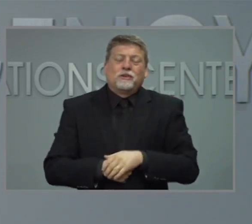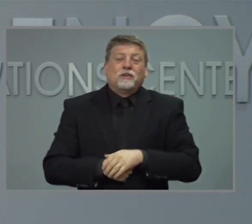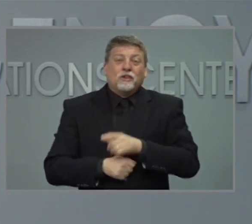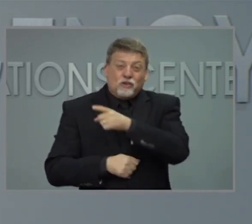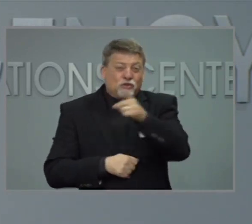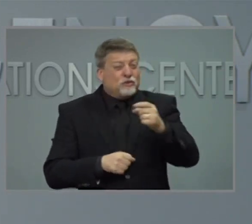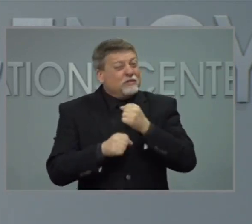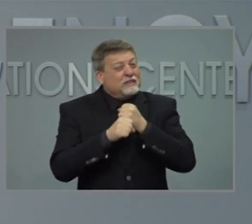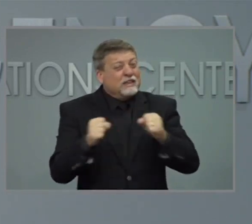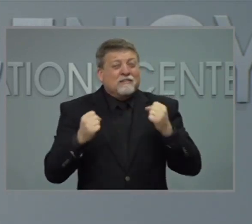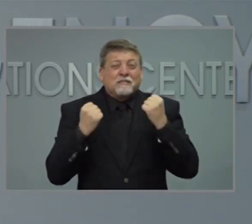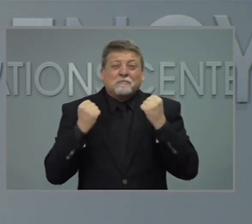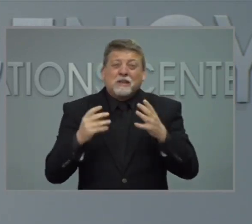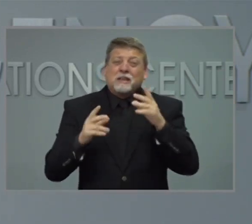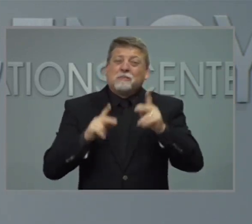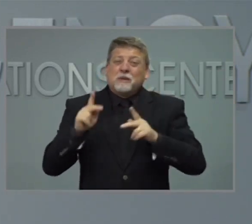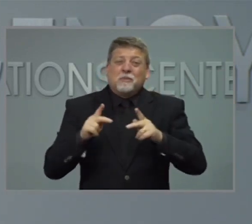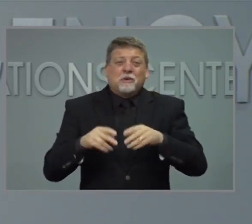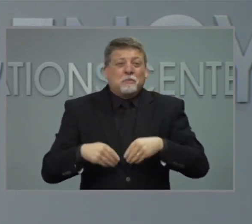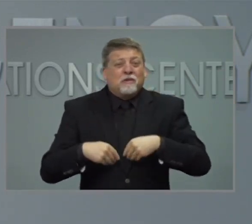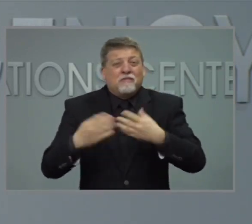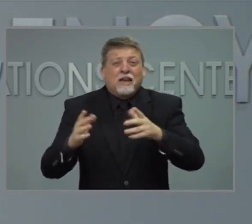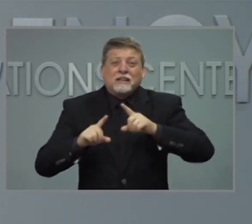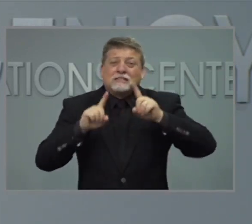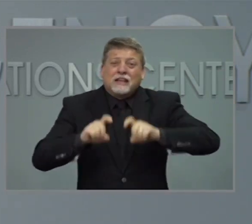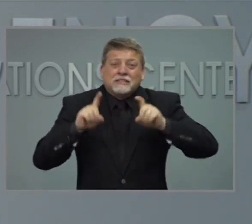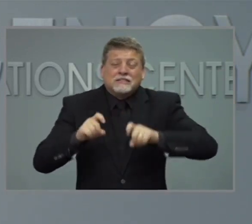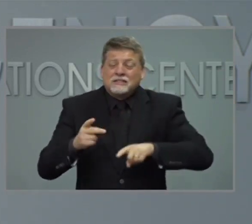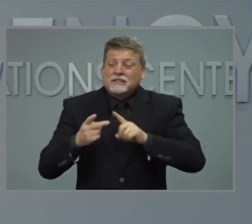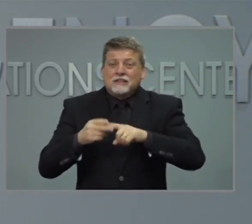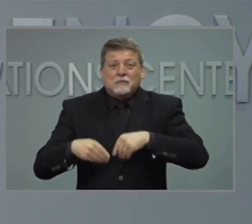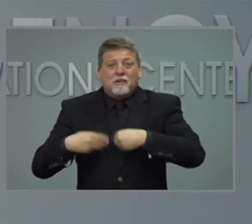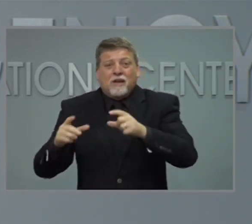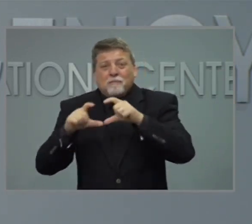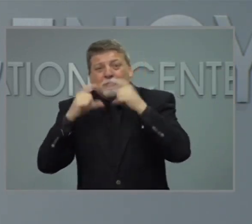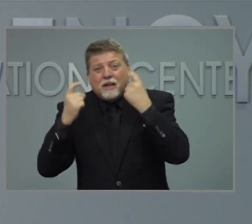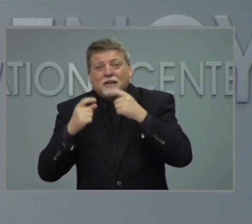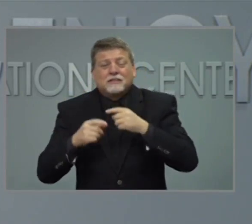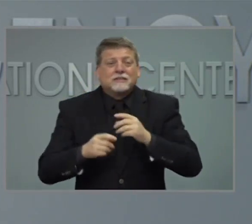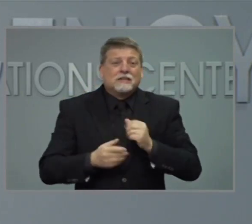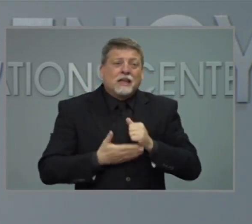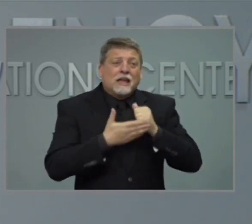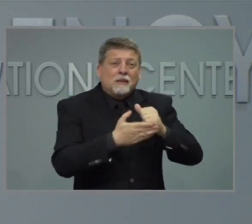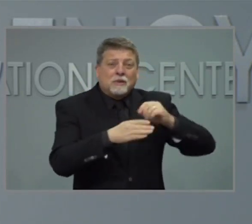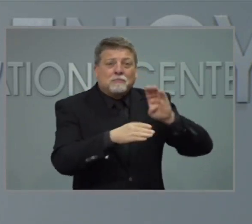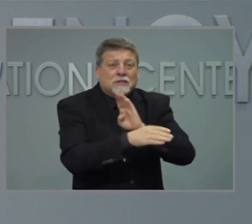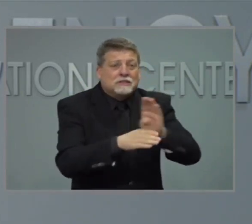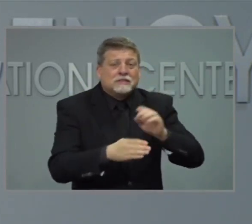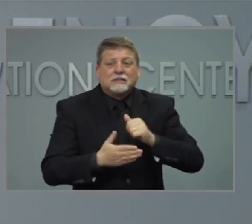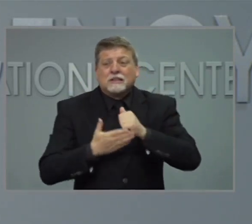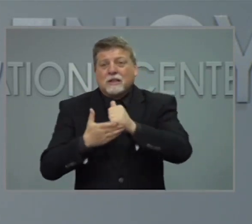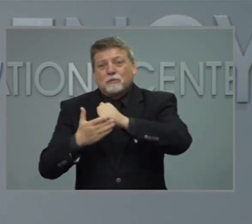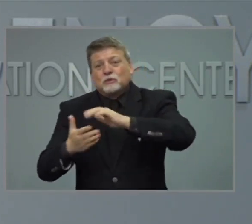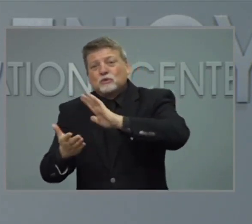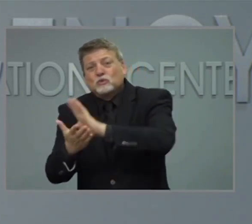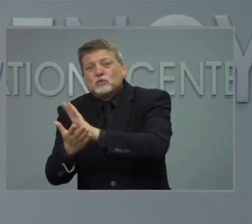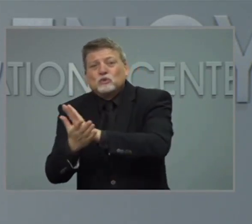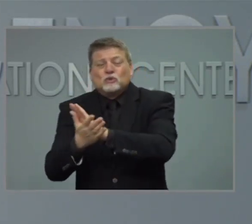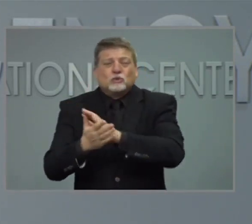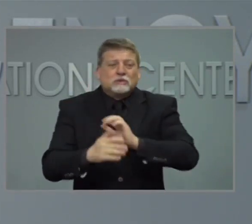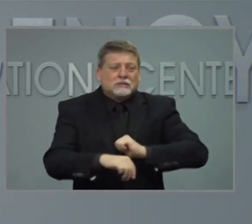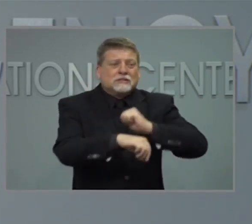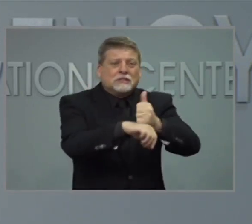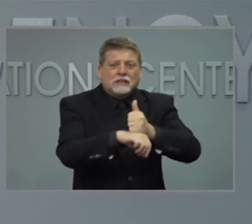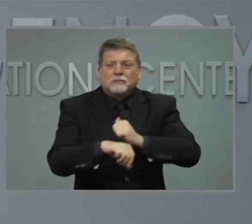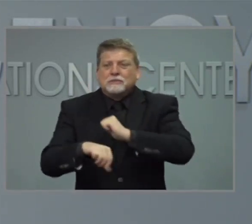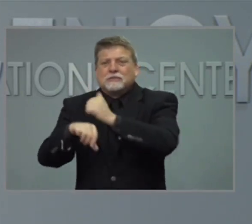countless lives by providing access to testing, getting masks to people, helping businesses and schools and organizations implement best